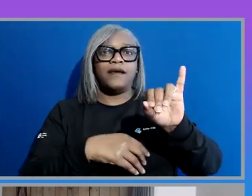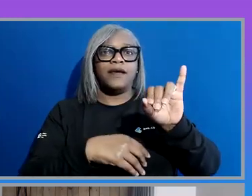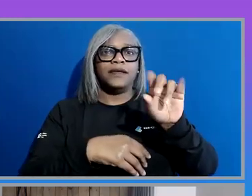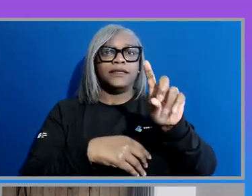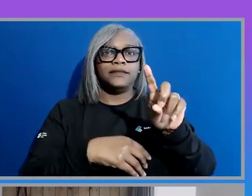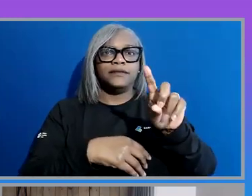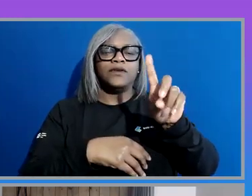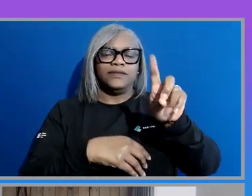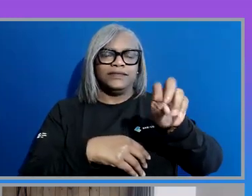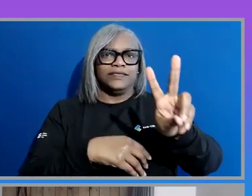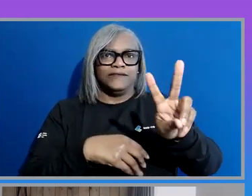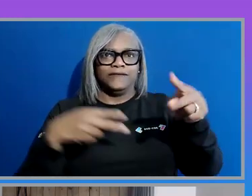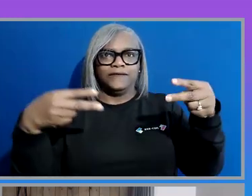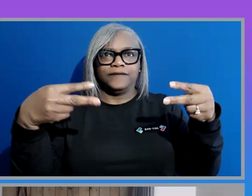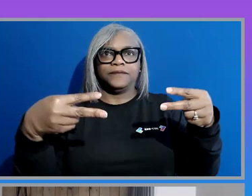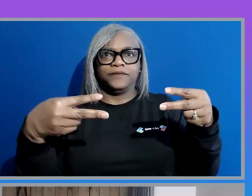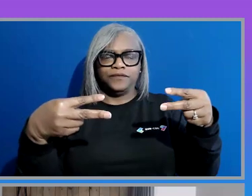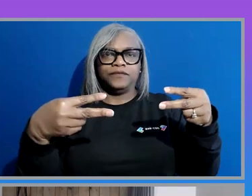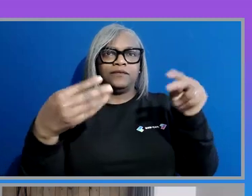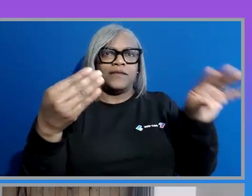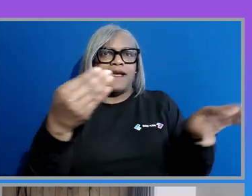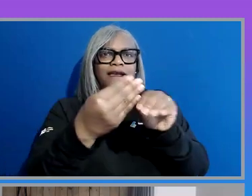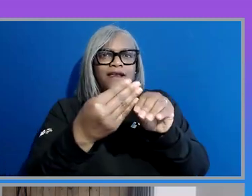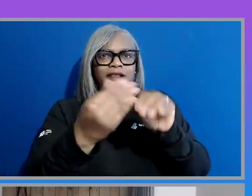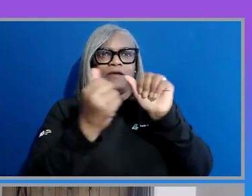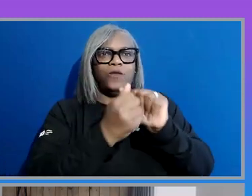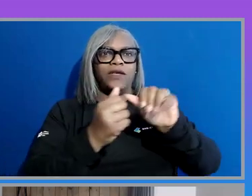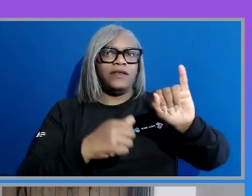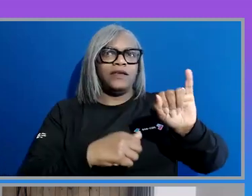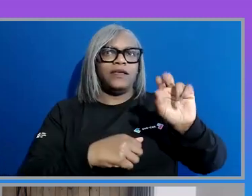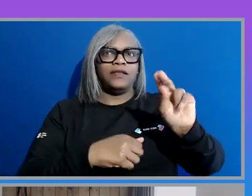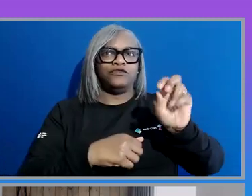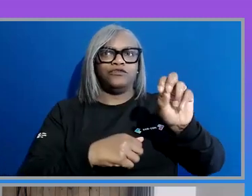attribute to the div element with the integration name on it.